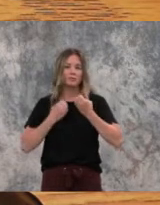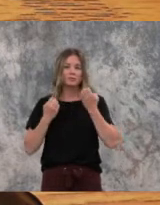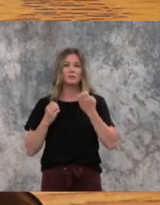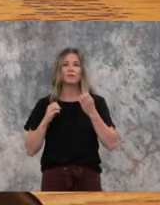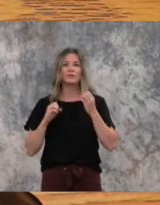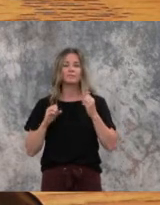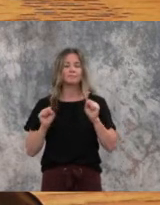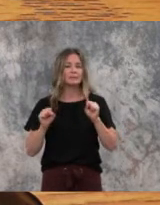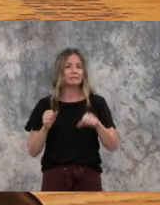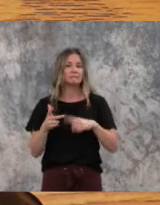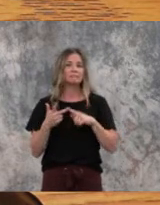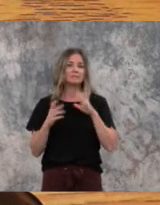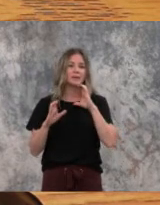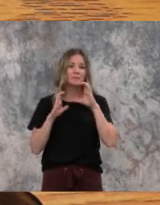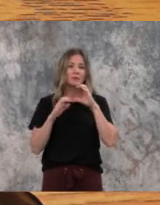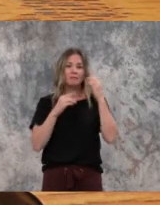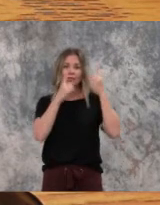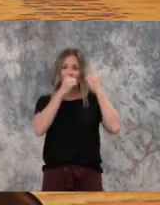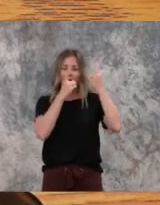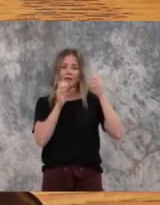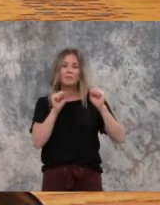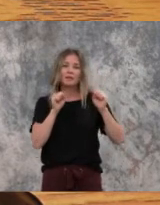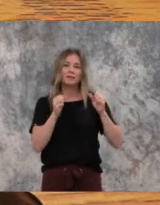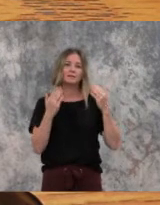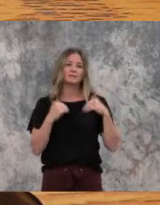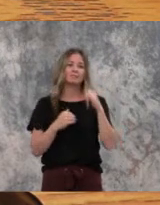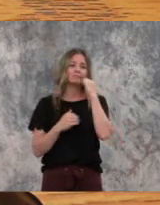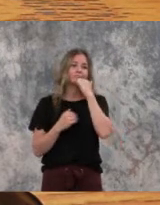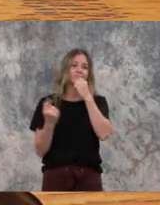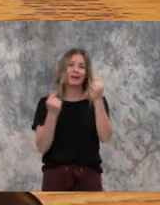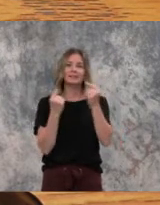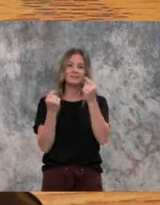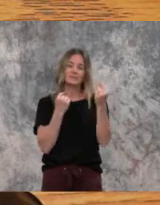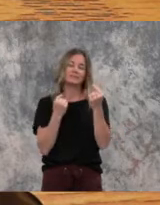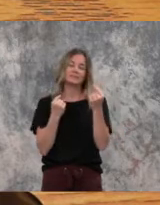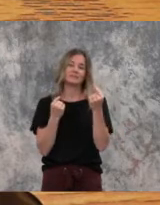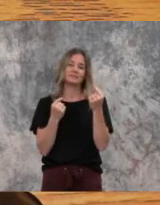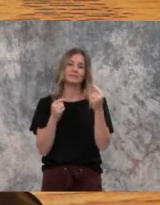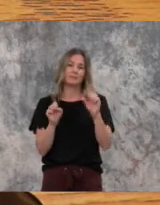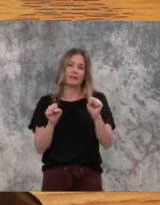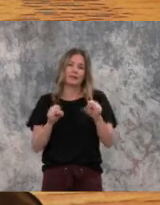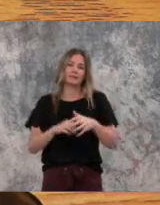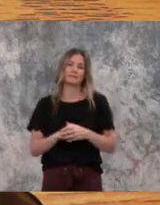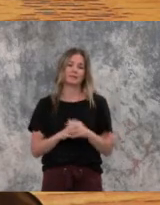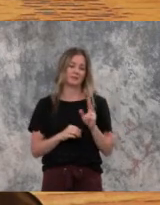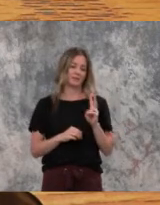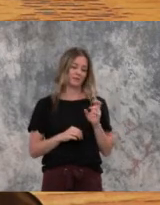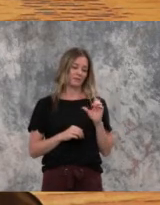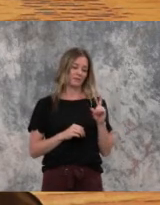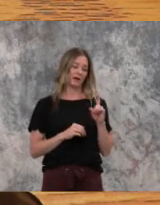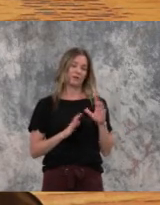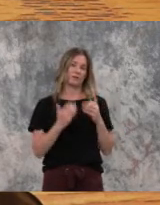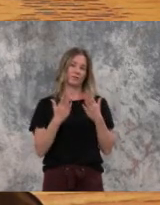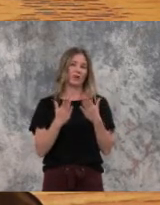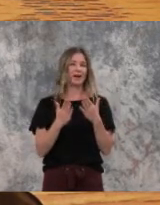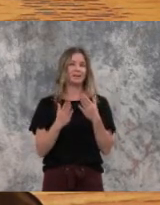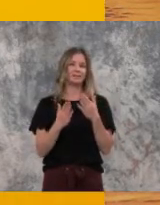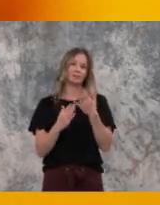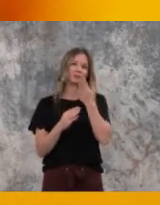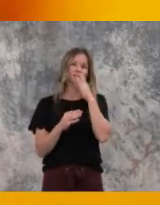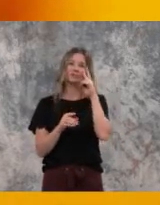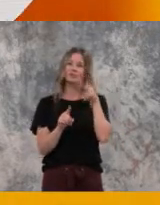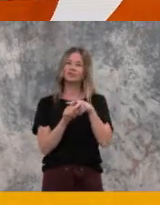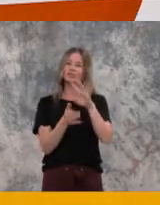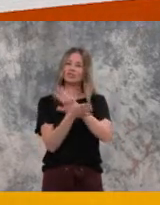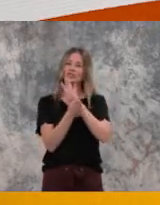abilities, communication and thinking abilities, and daily activity abilities. VAD provides a cheat sheet for the